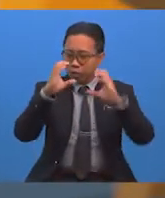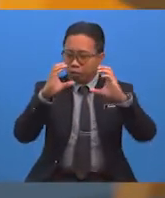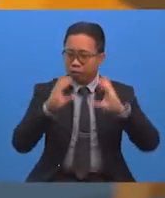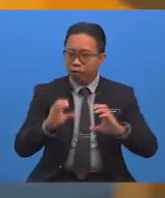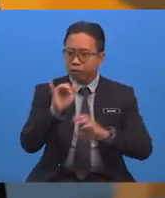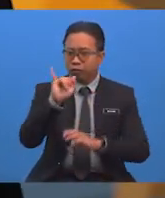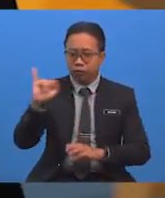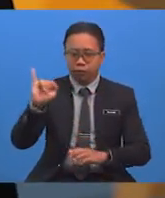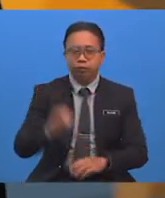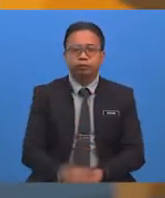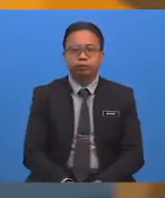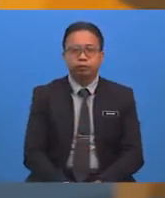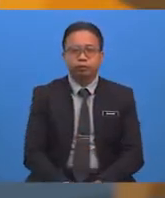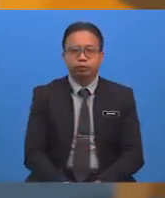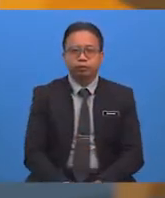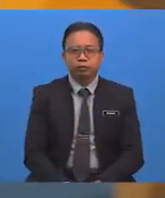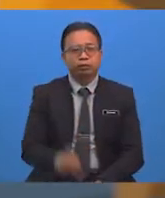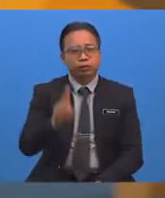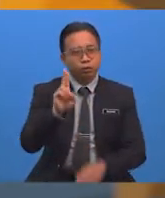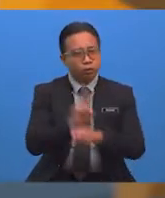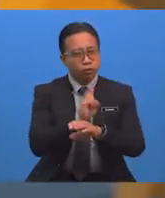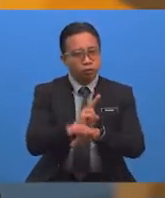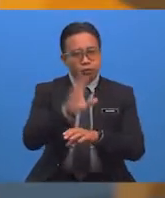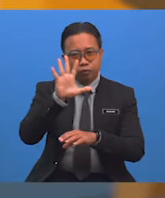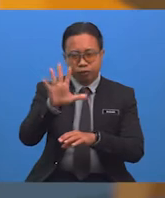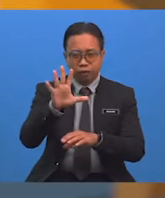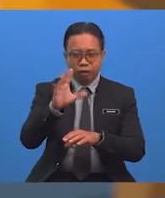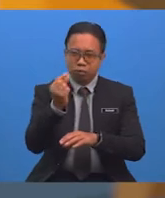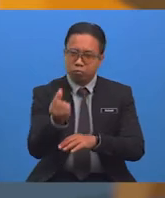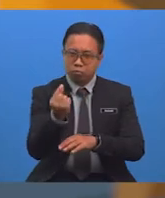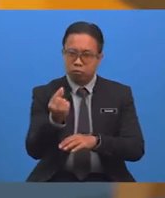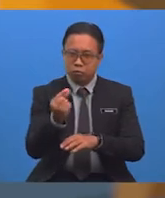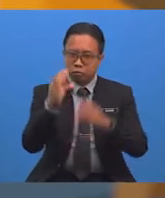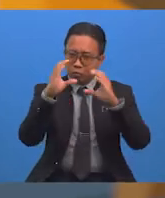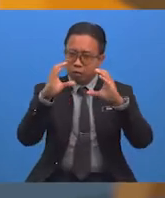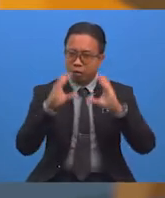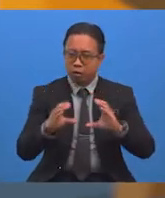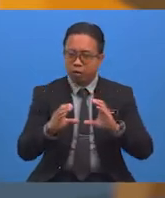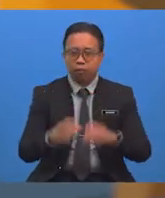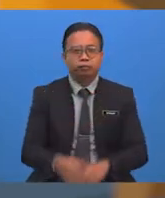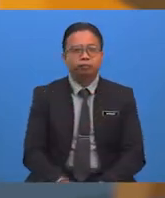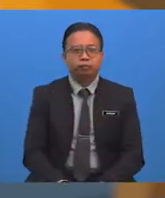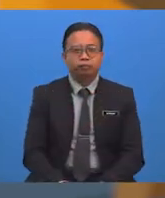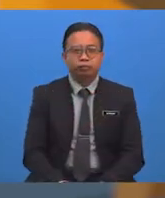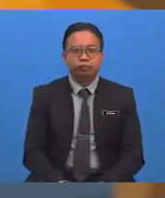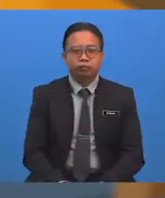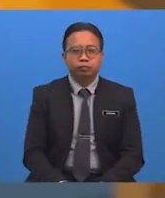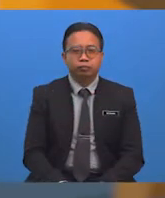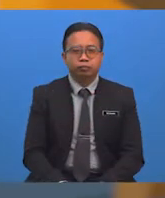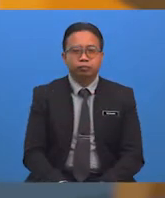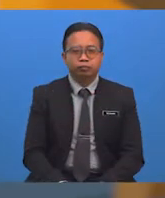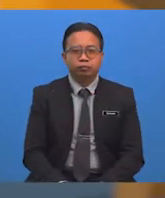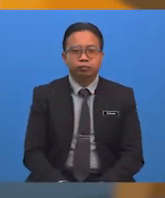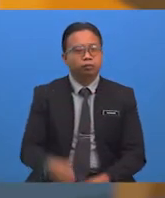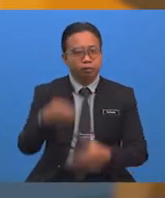paragraphing. Usually, a minimum of 5 paragraphs are needed for task 2. Points are